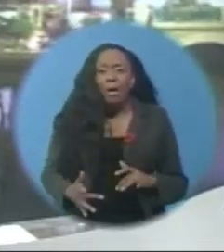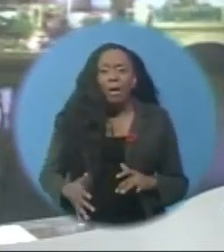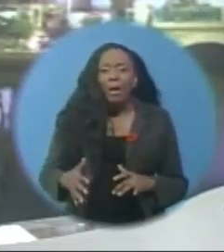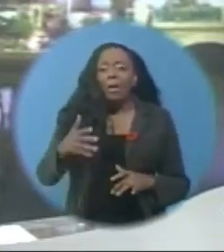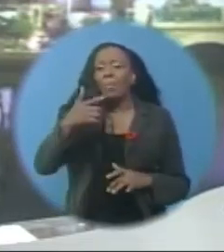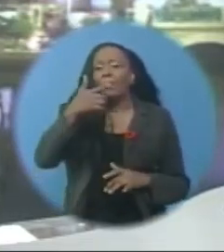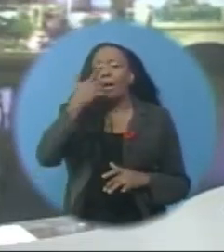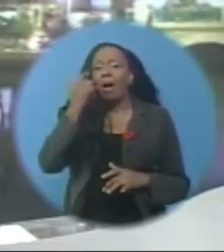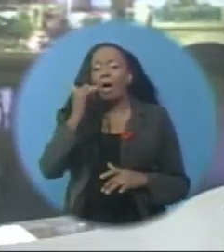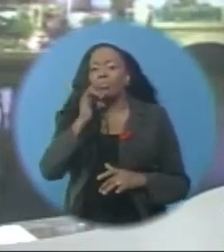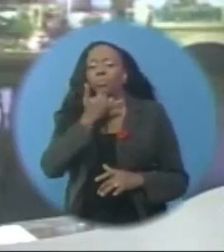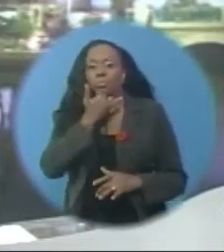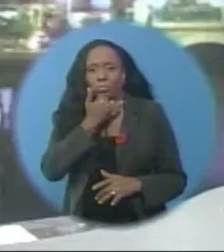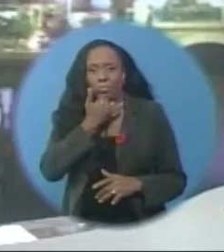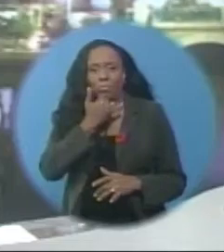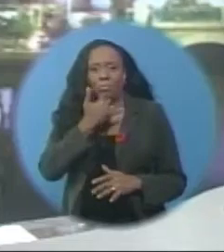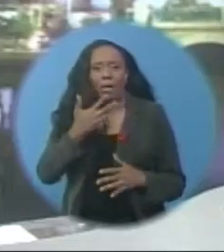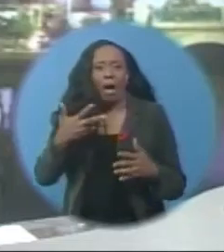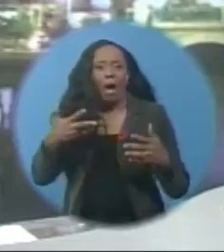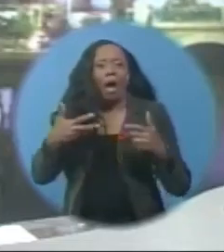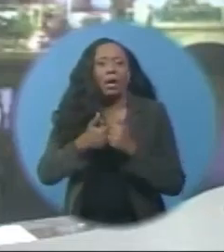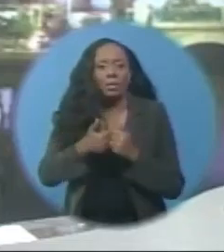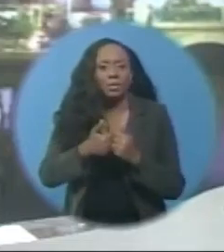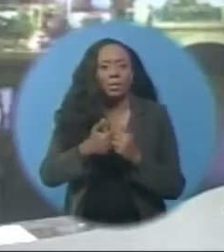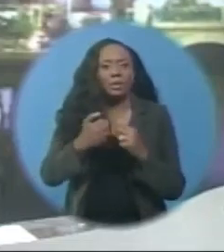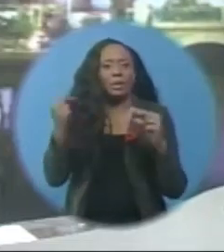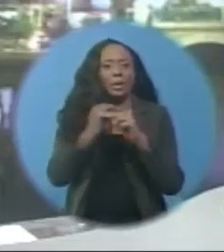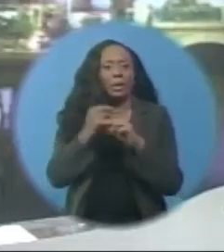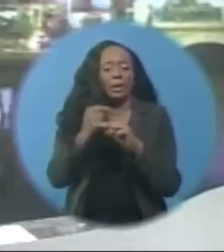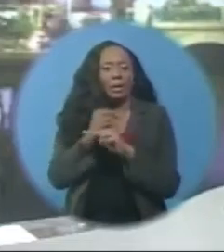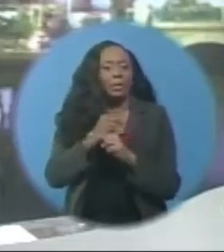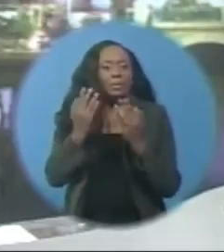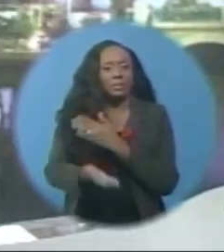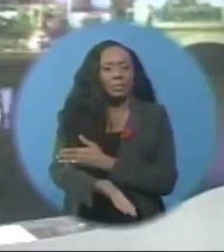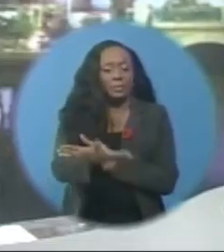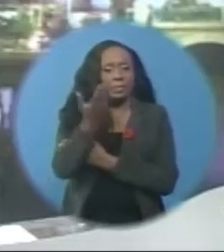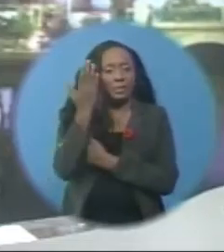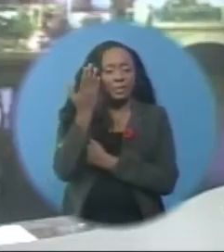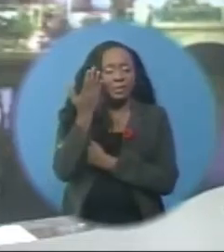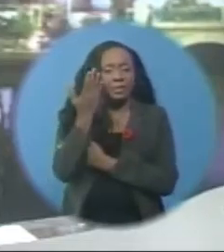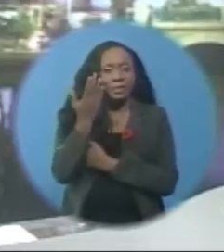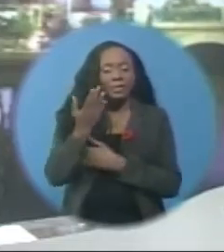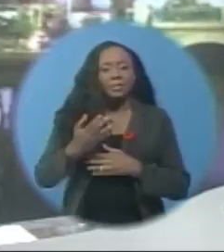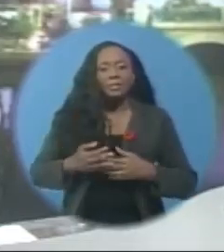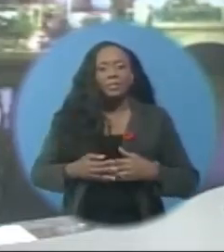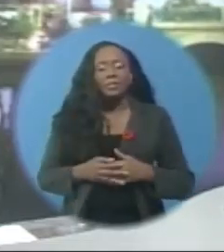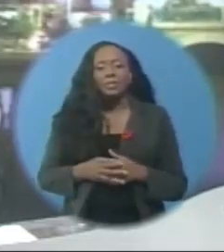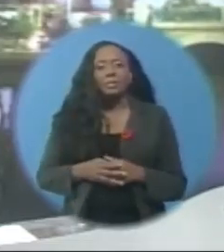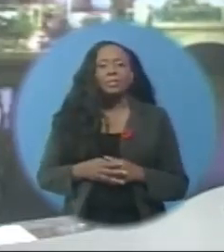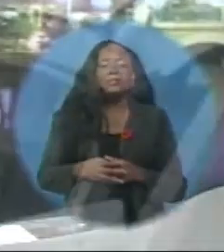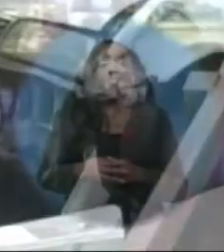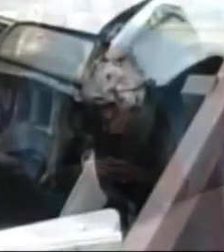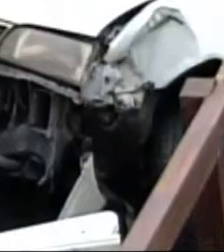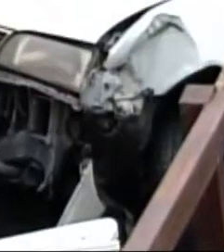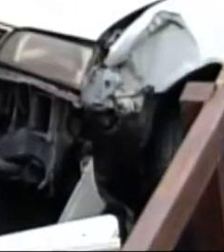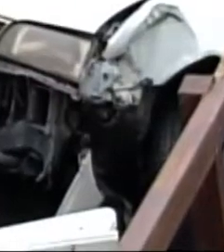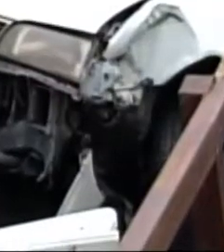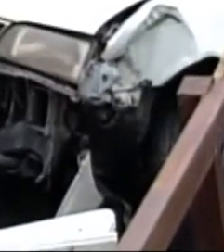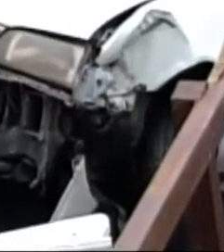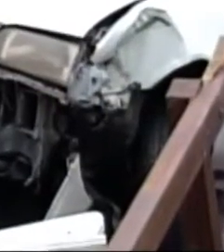serious injuries following an accident on the Graham Hall stretch of the ABC Highway this morning. His car slid off the road